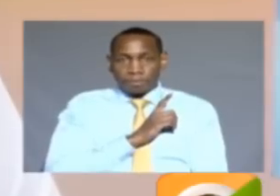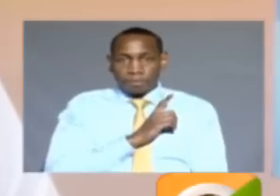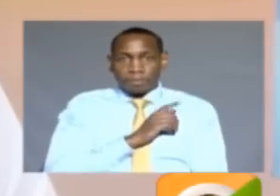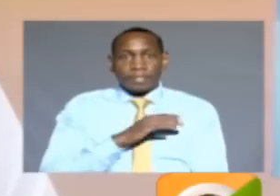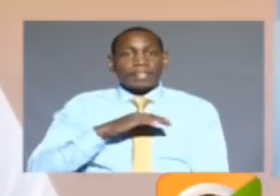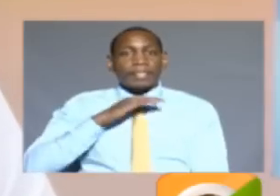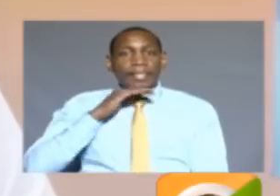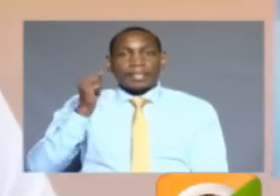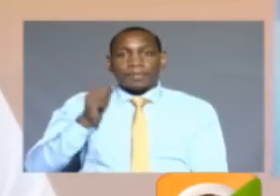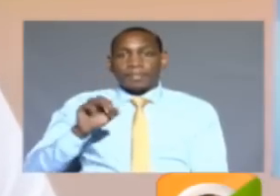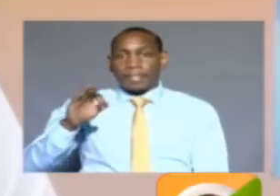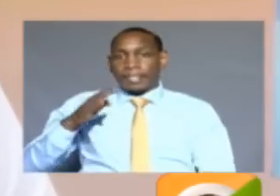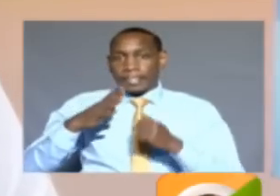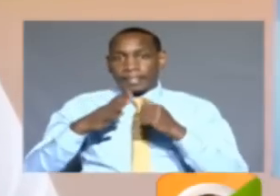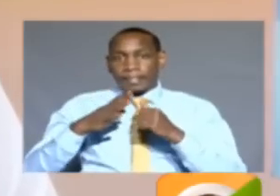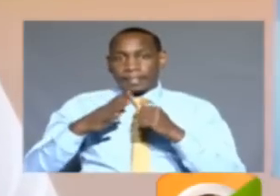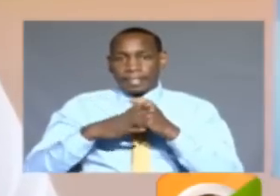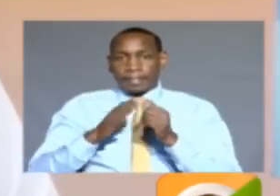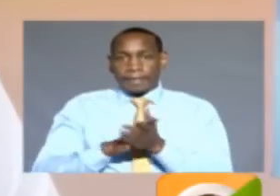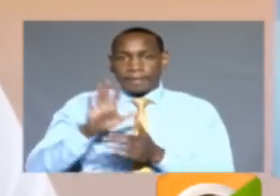39. Yeah. So